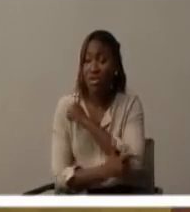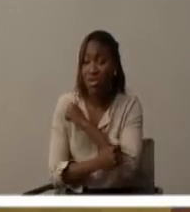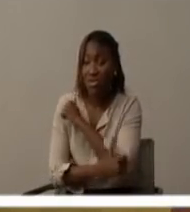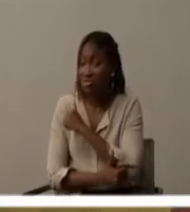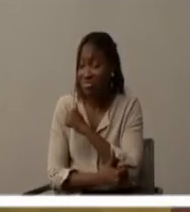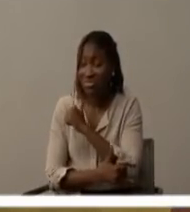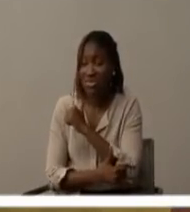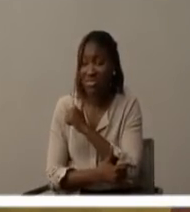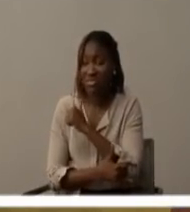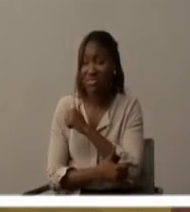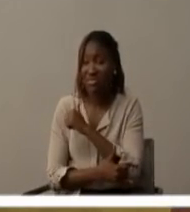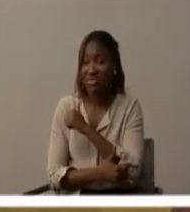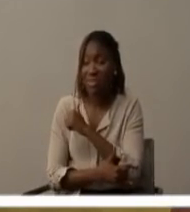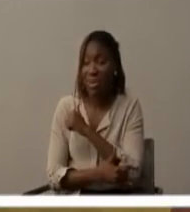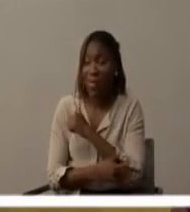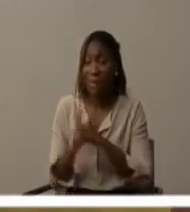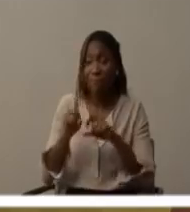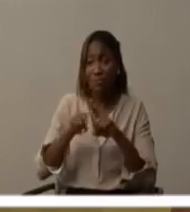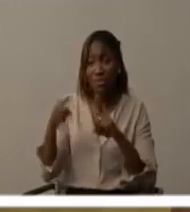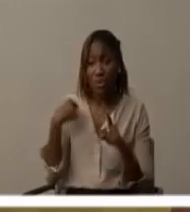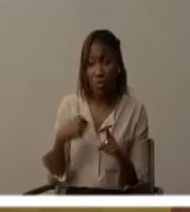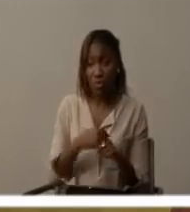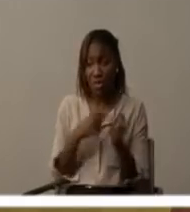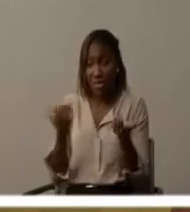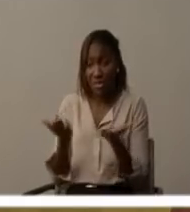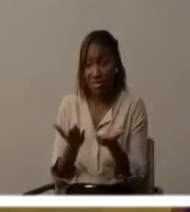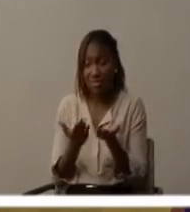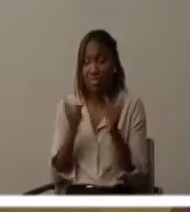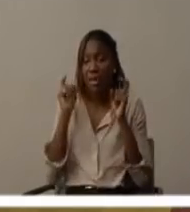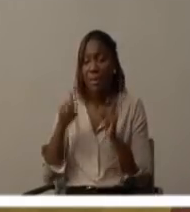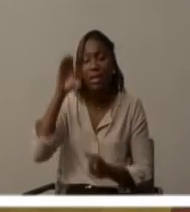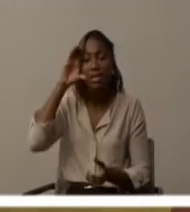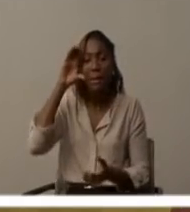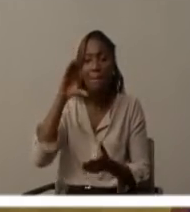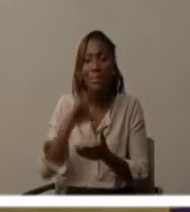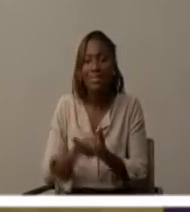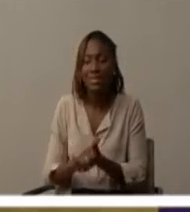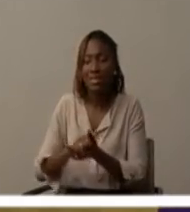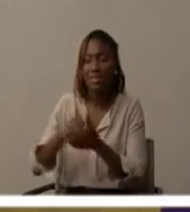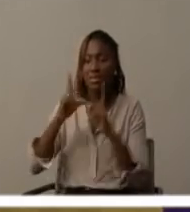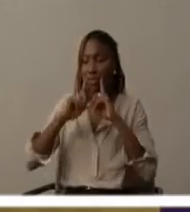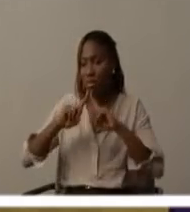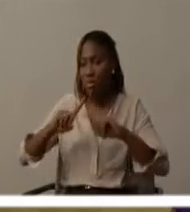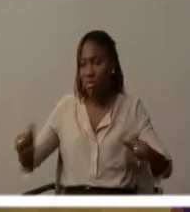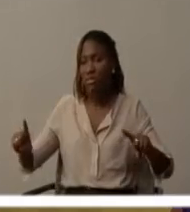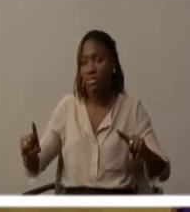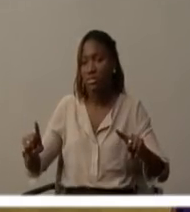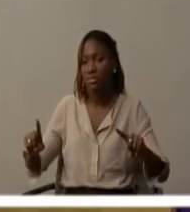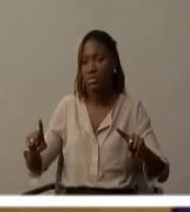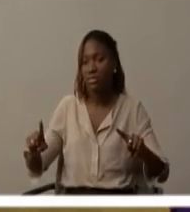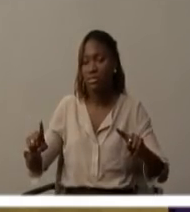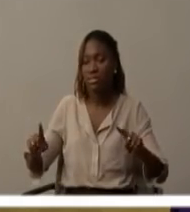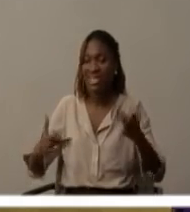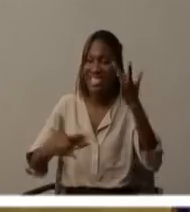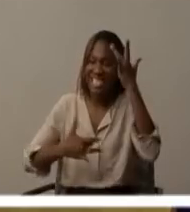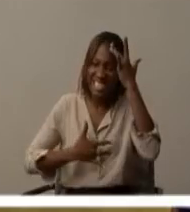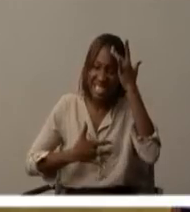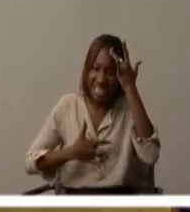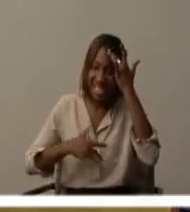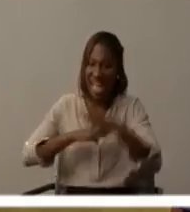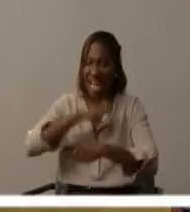country. And yet we have to believe what the word teaches us. The sickness will